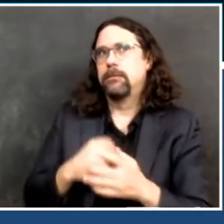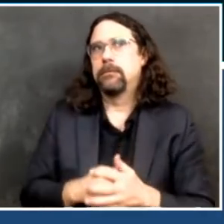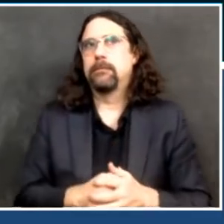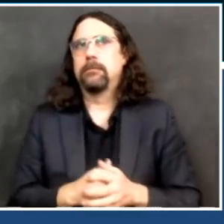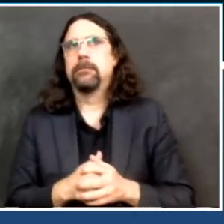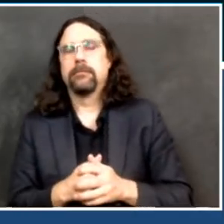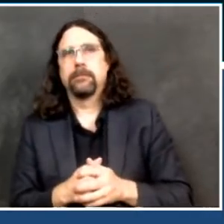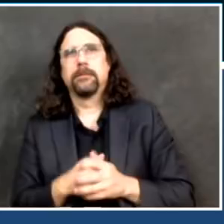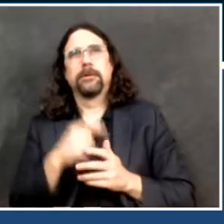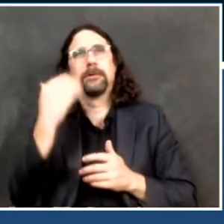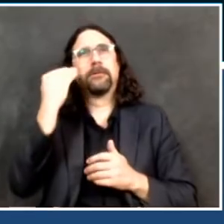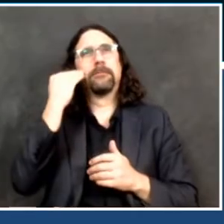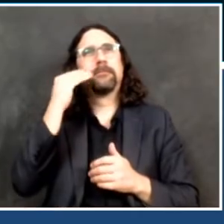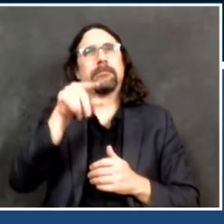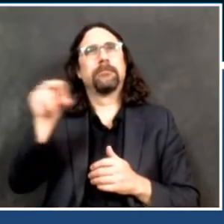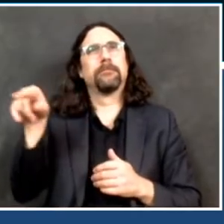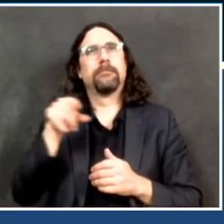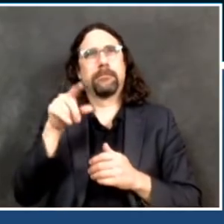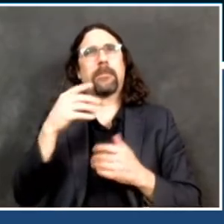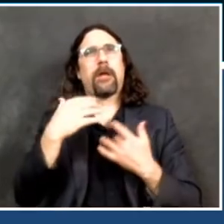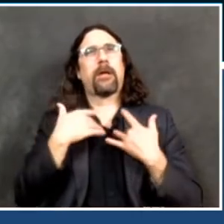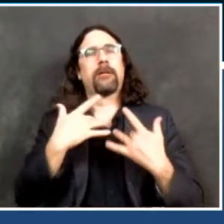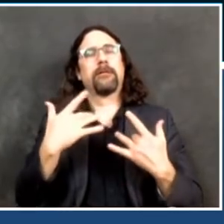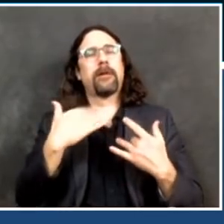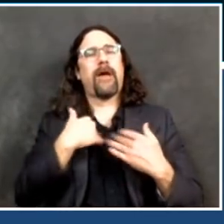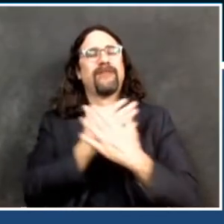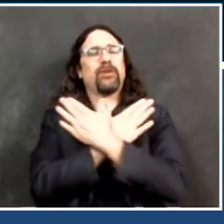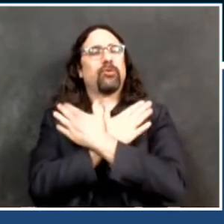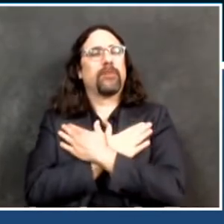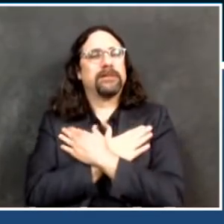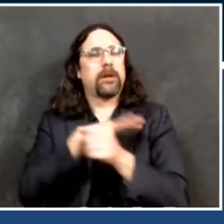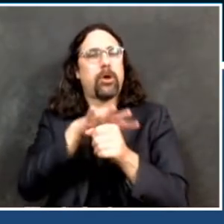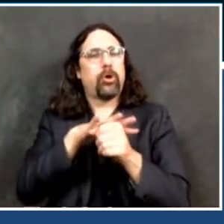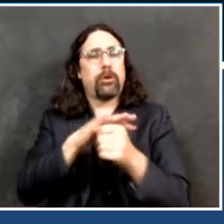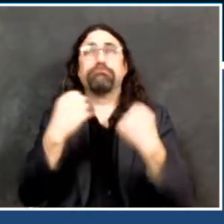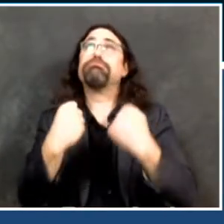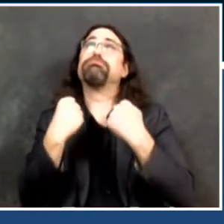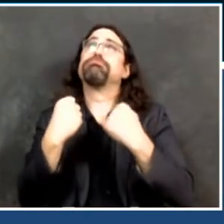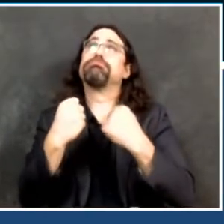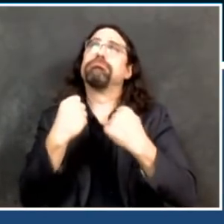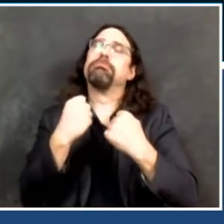the rest they need after their long-haul drive.